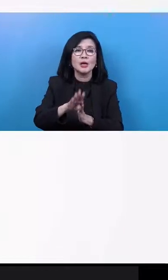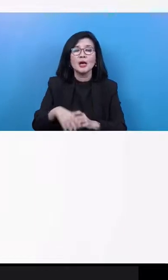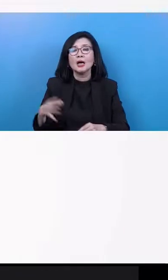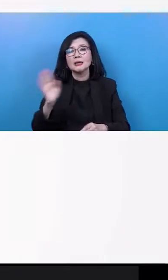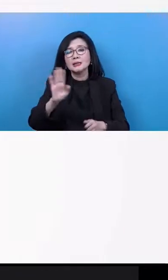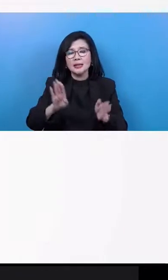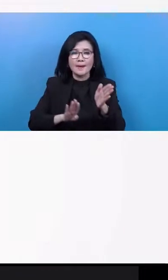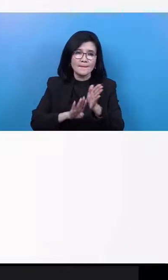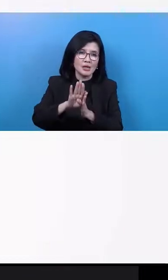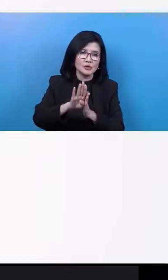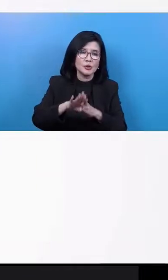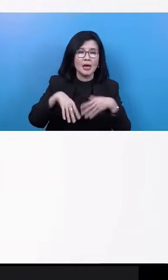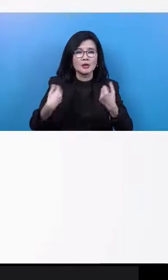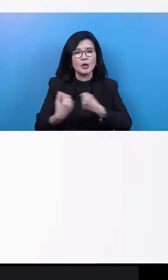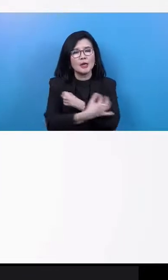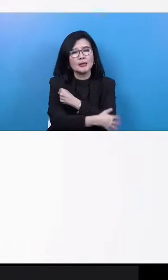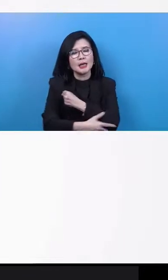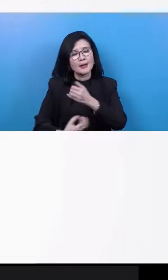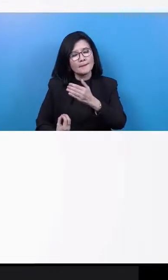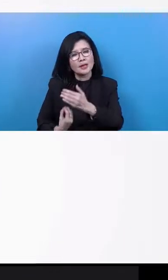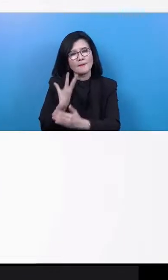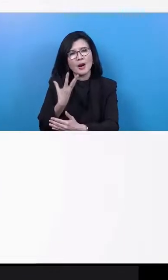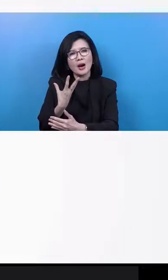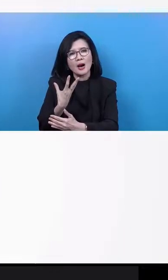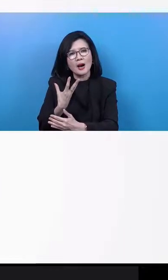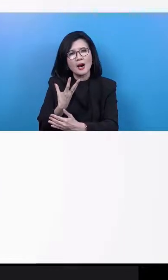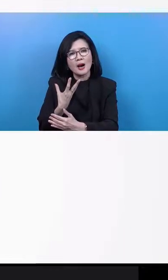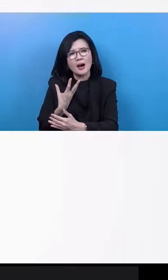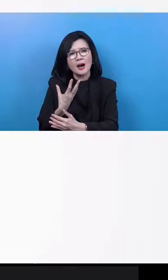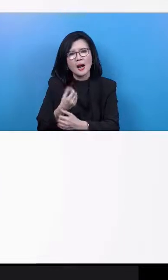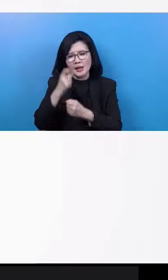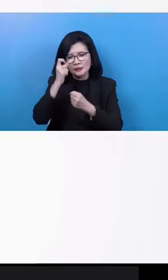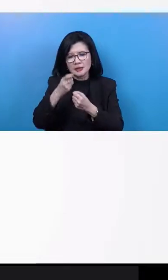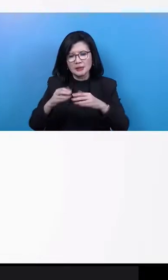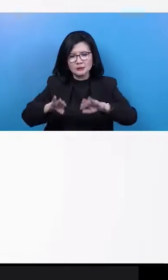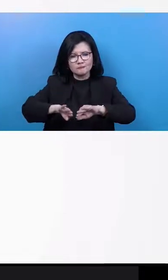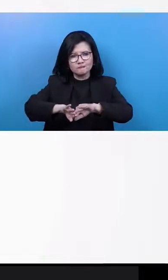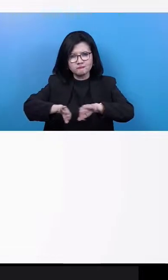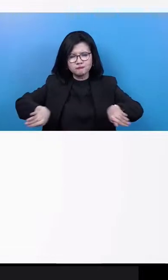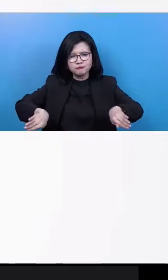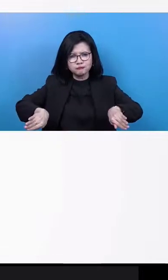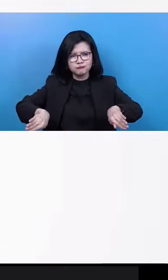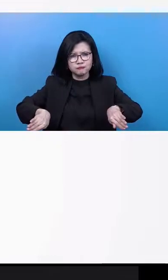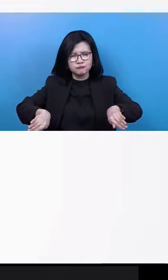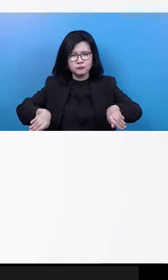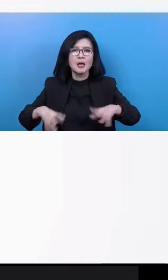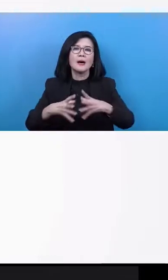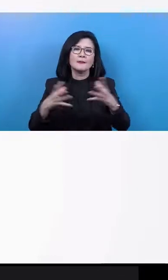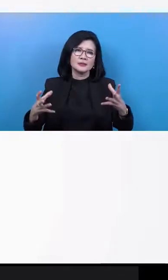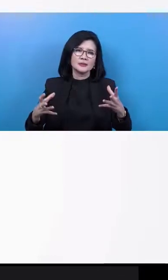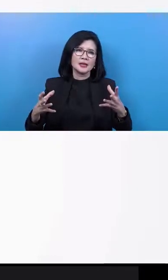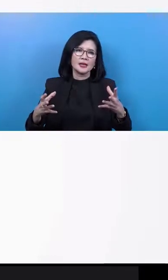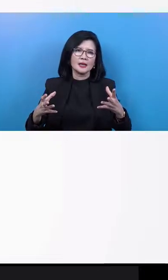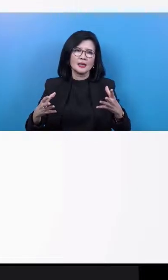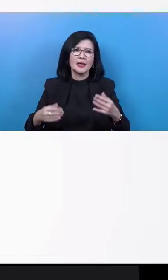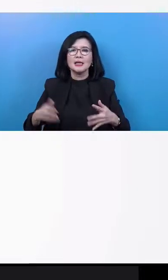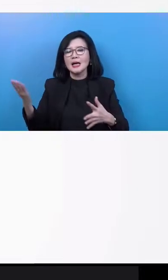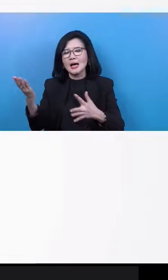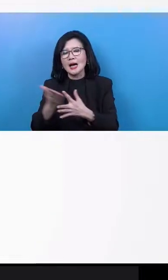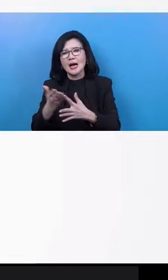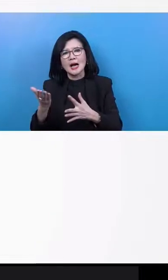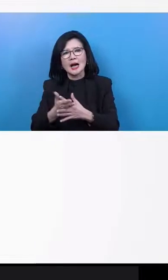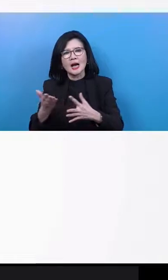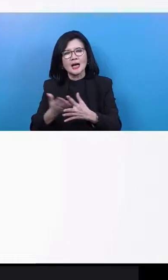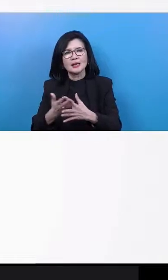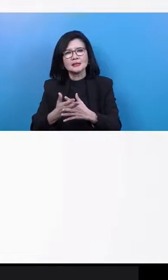could see that very sharp divide about people who had access to resources, services, and some didn't have.